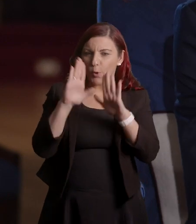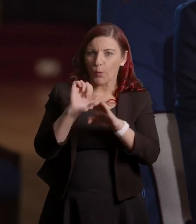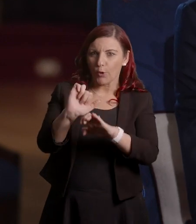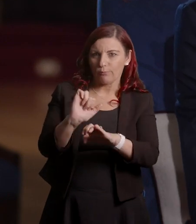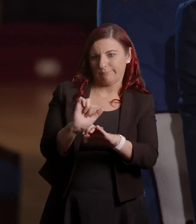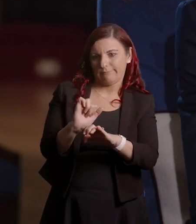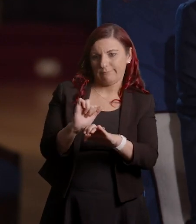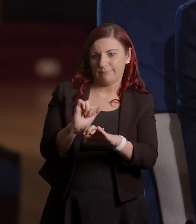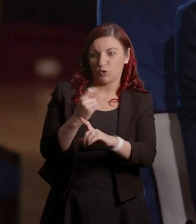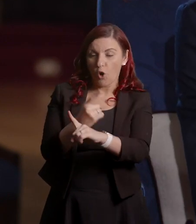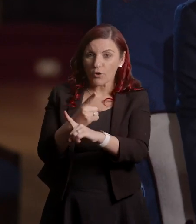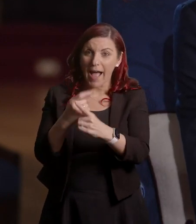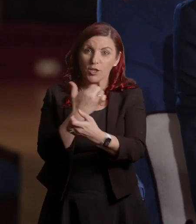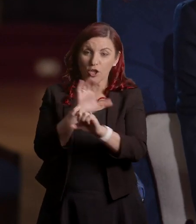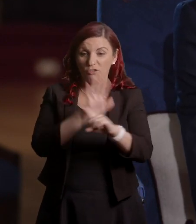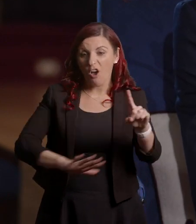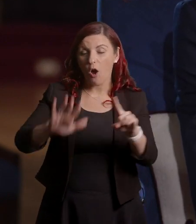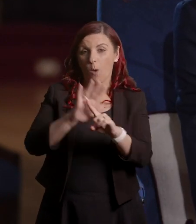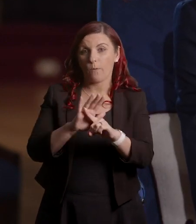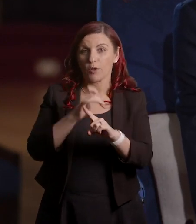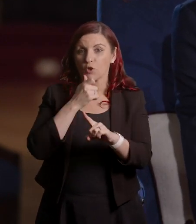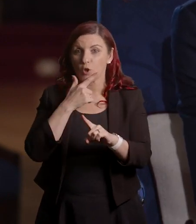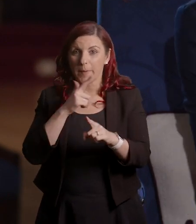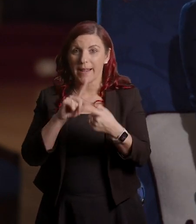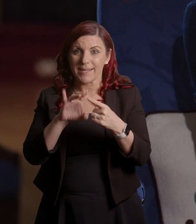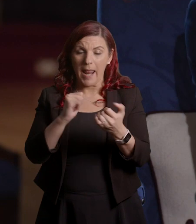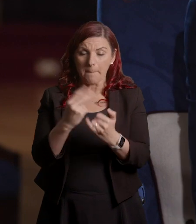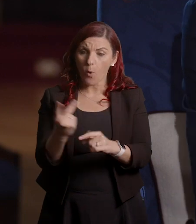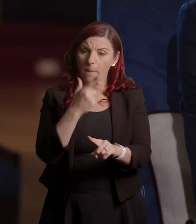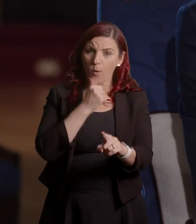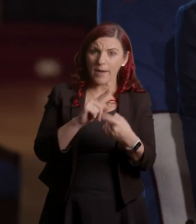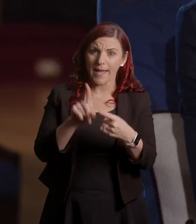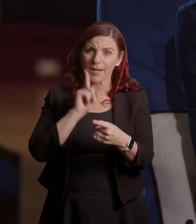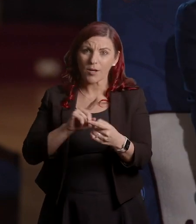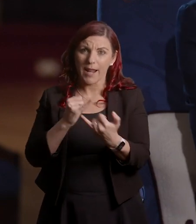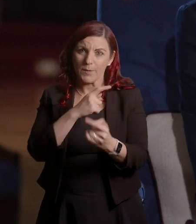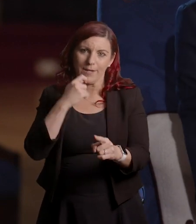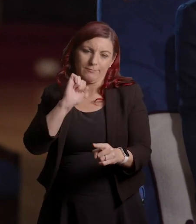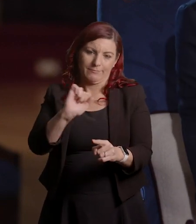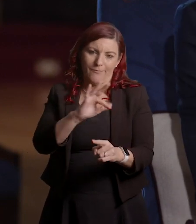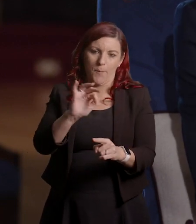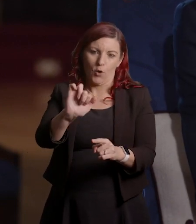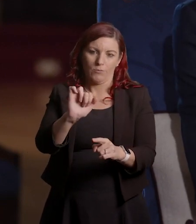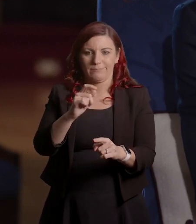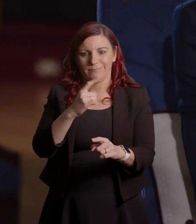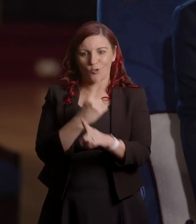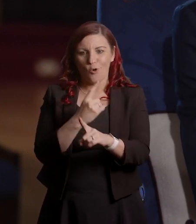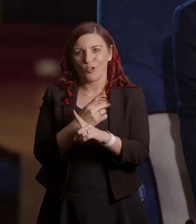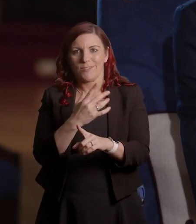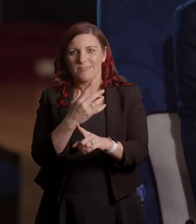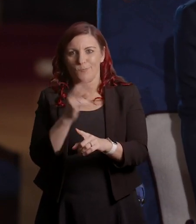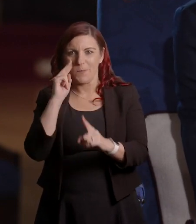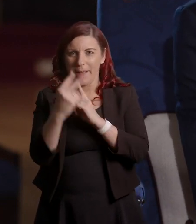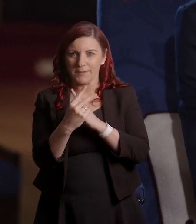set to children all over the city, all over the county, both boys and girls? Like I say, speaking from your daughter's point of